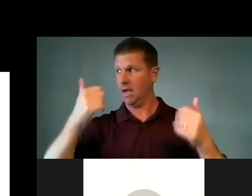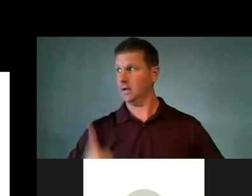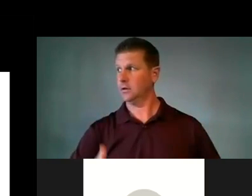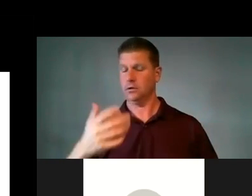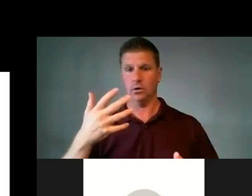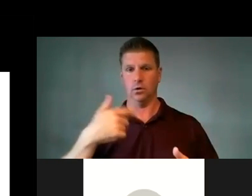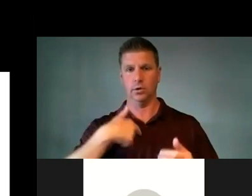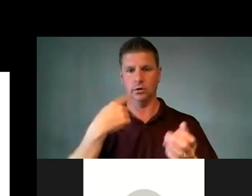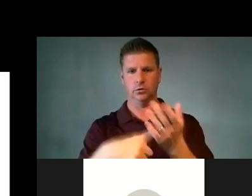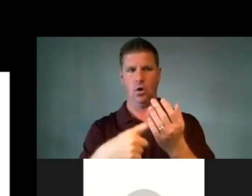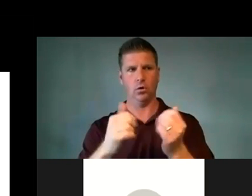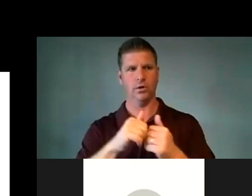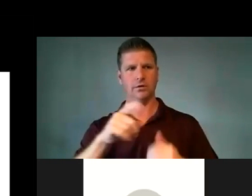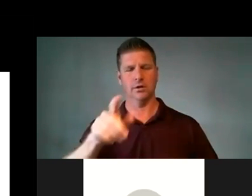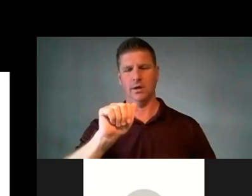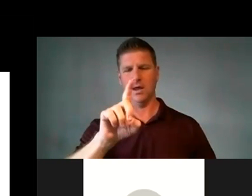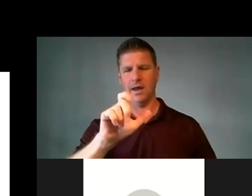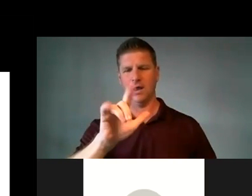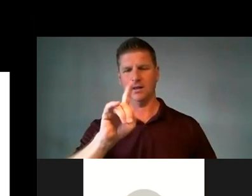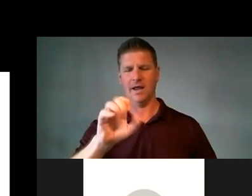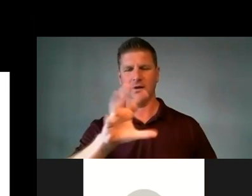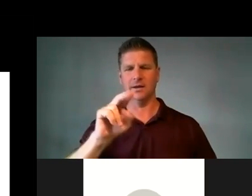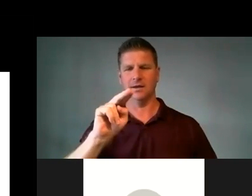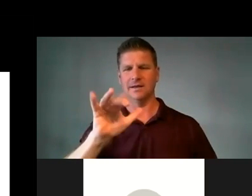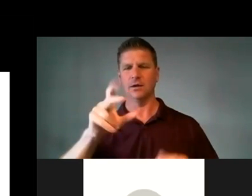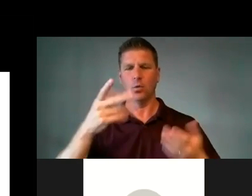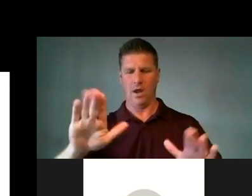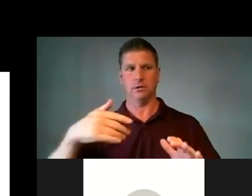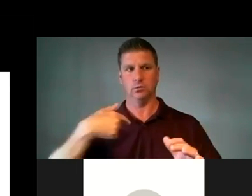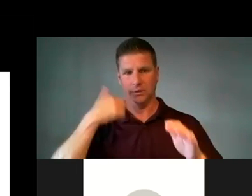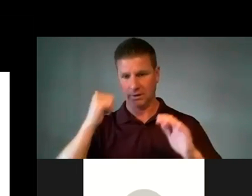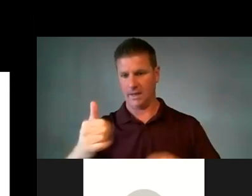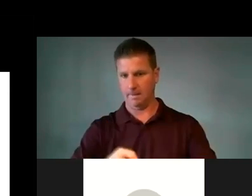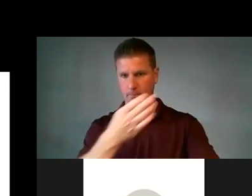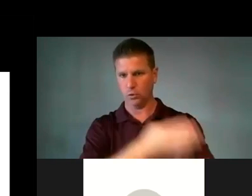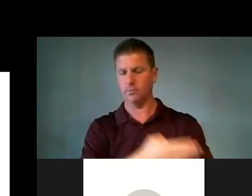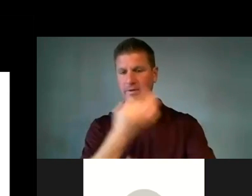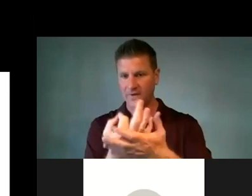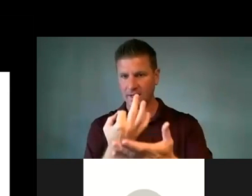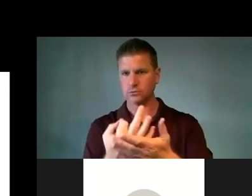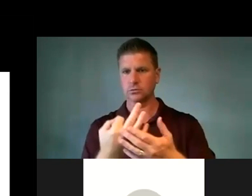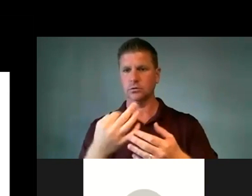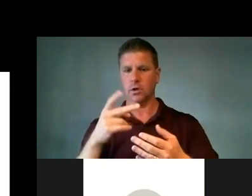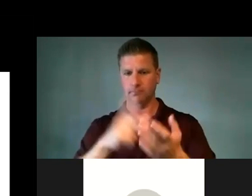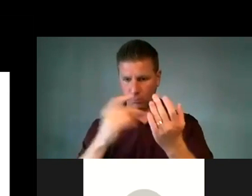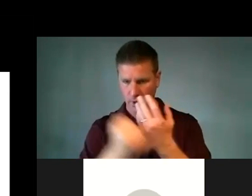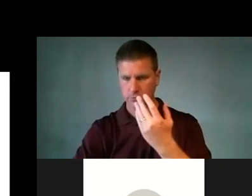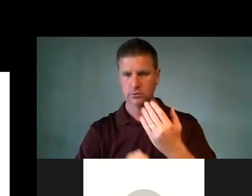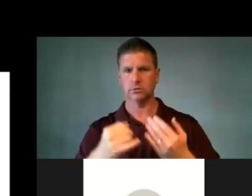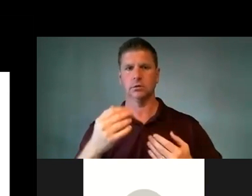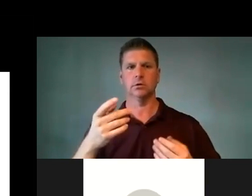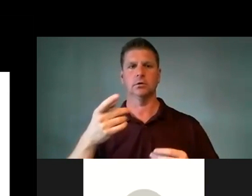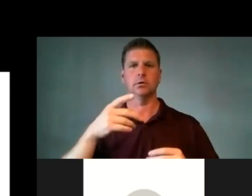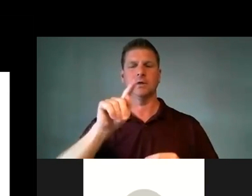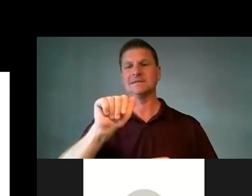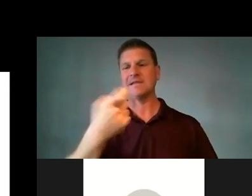we've been talking with Adelaide and Nick on ways that we could potentially improve the financials of the project through whether it be through tax